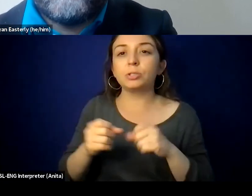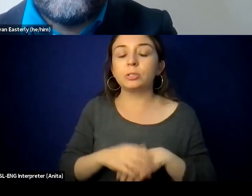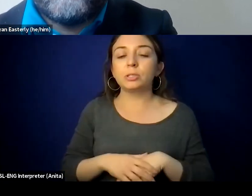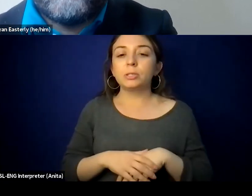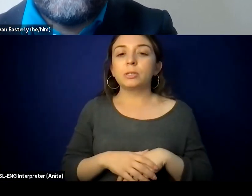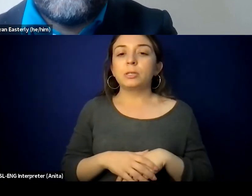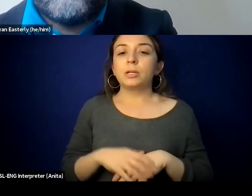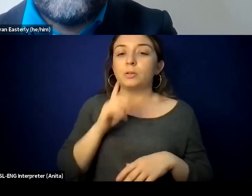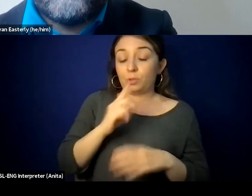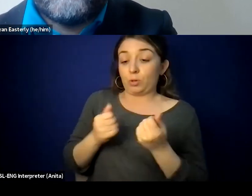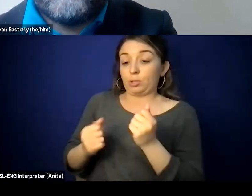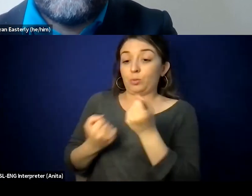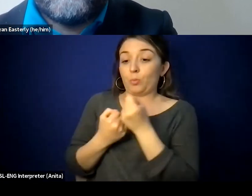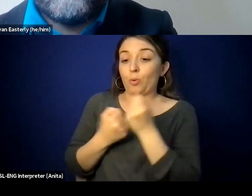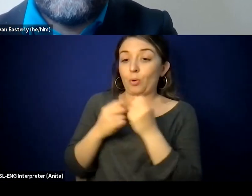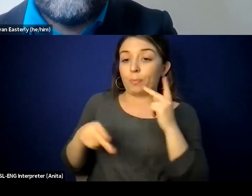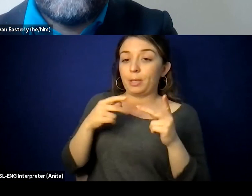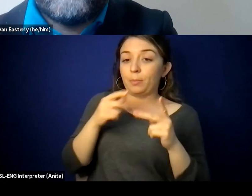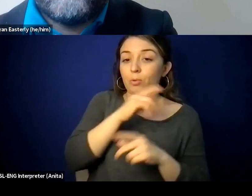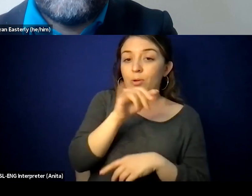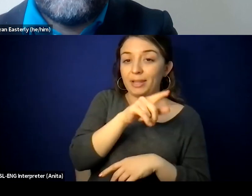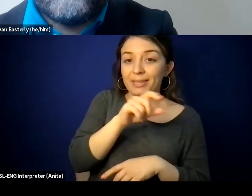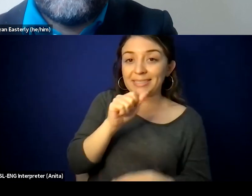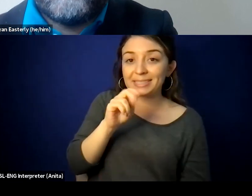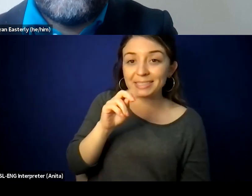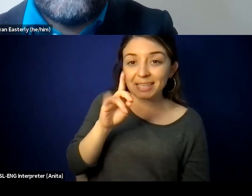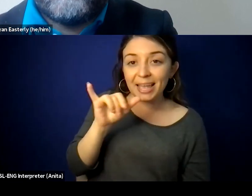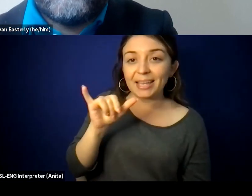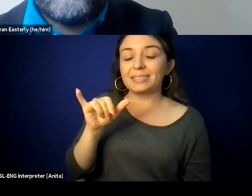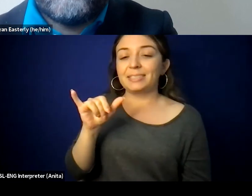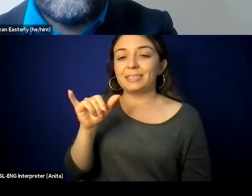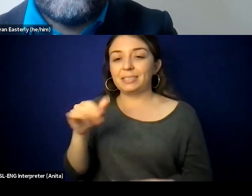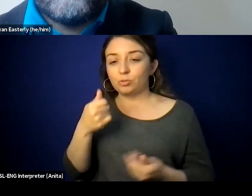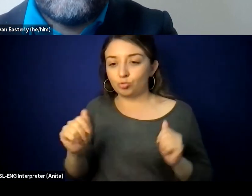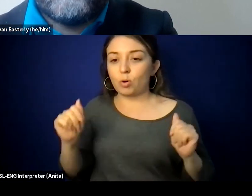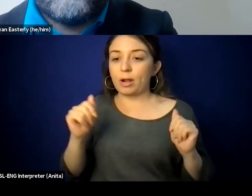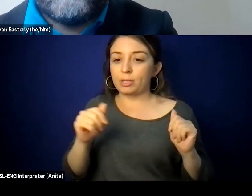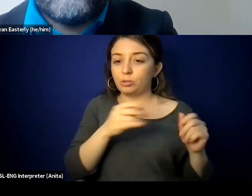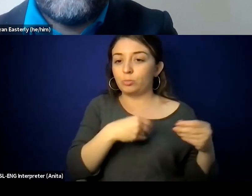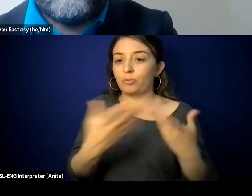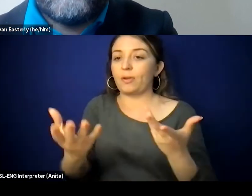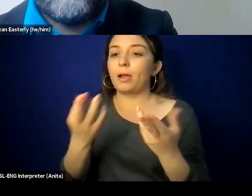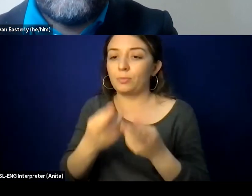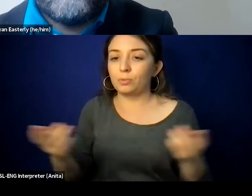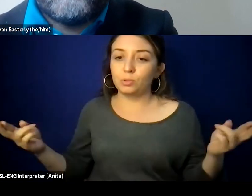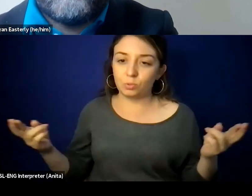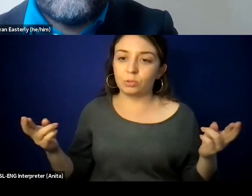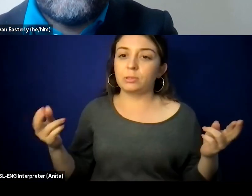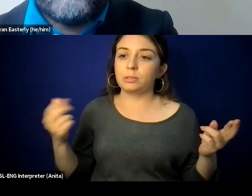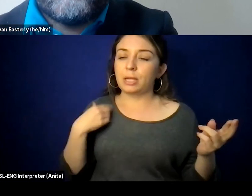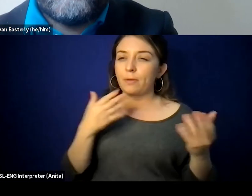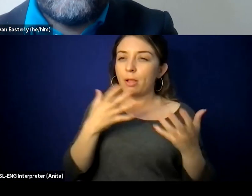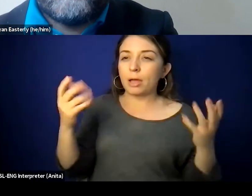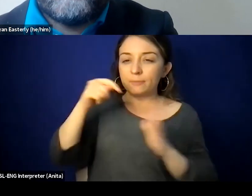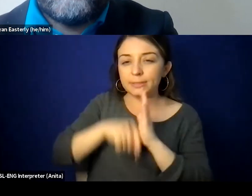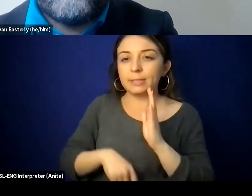supporting people like Sandy and others to move resources into the field with great thought